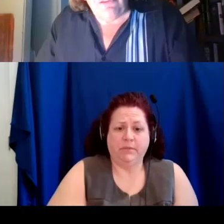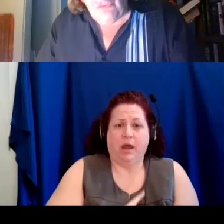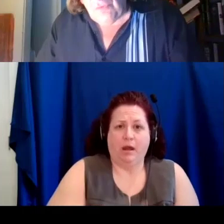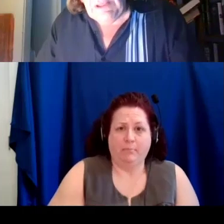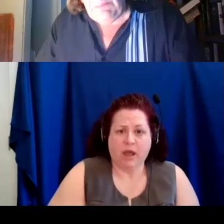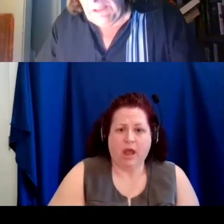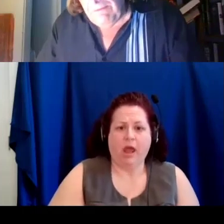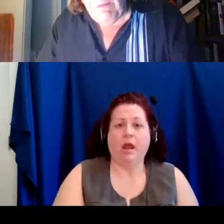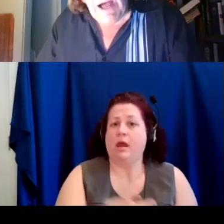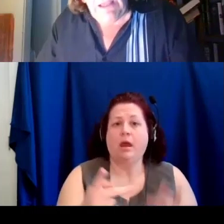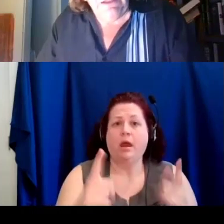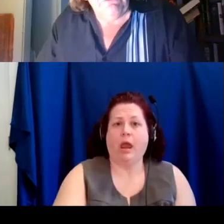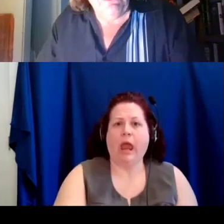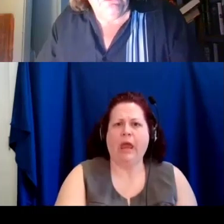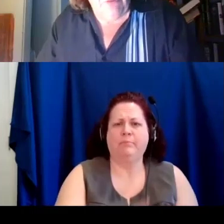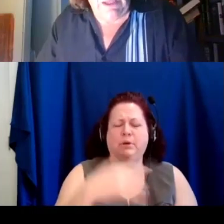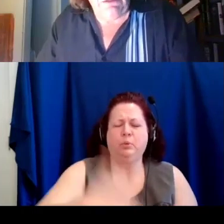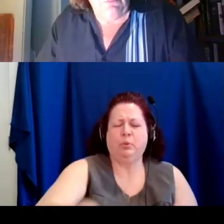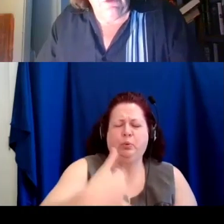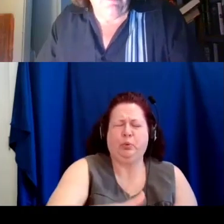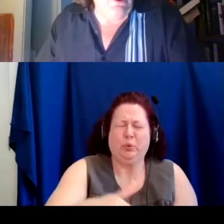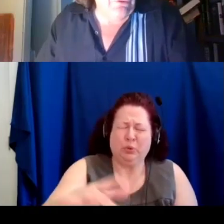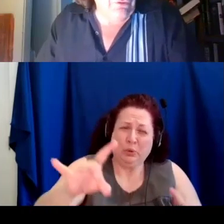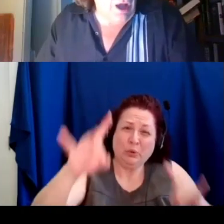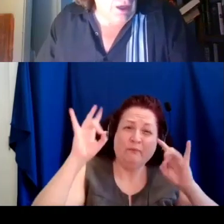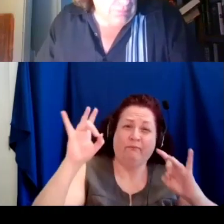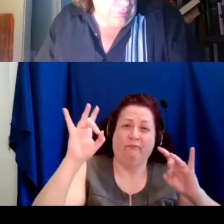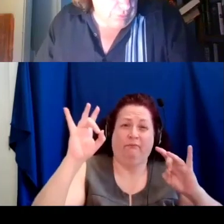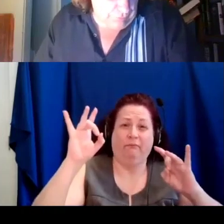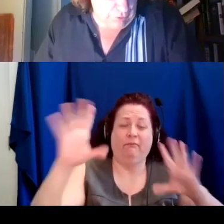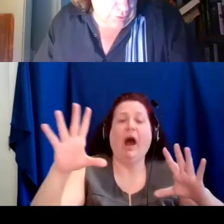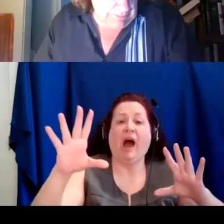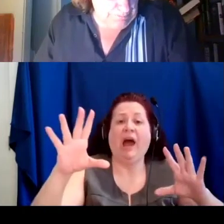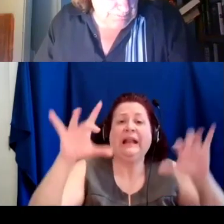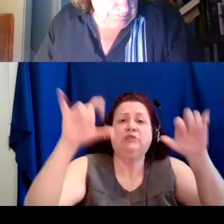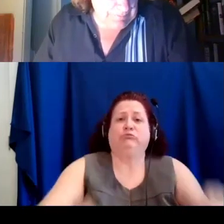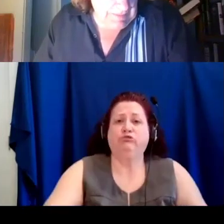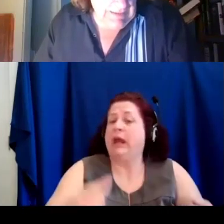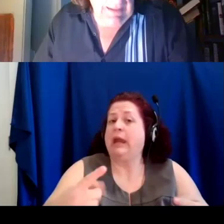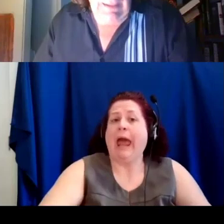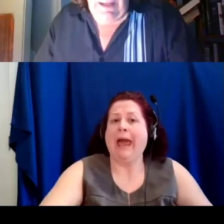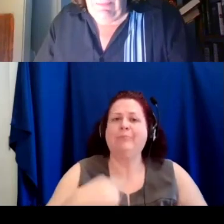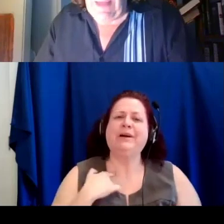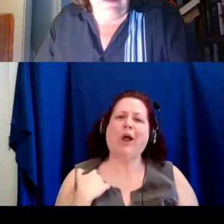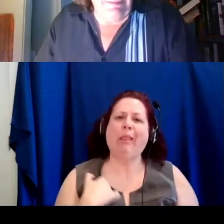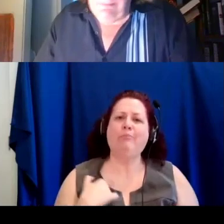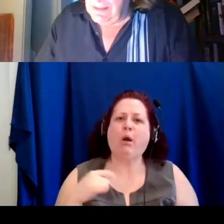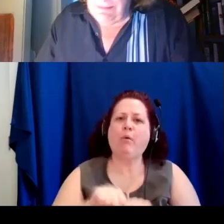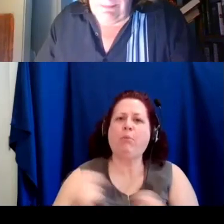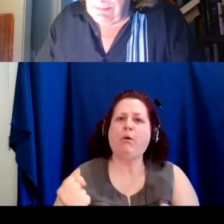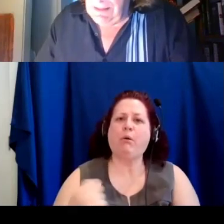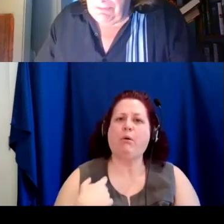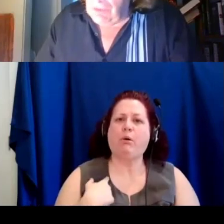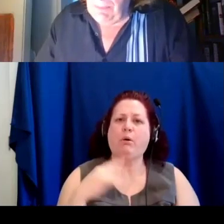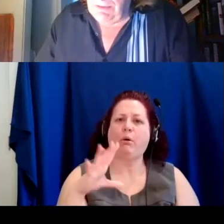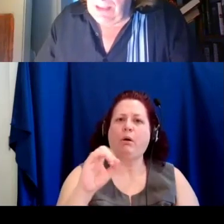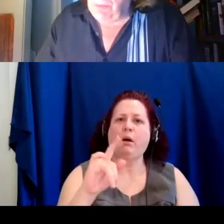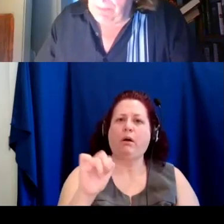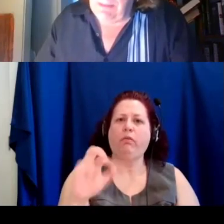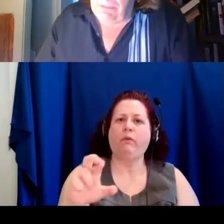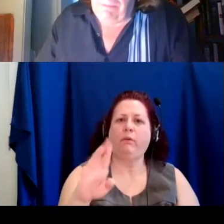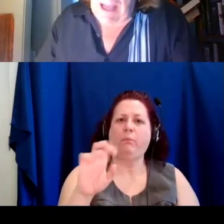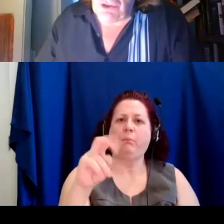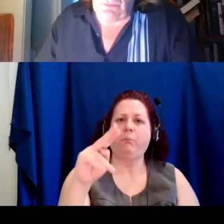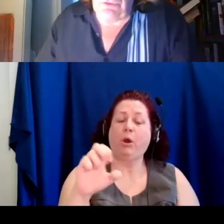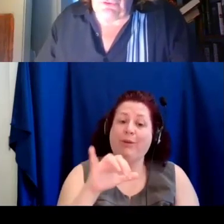an extremely violent restraint where the person's collarbone was broken. Now, that's an extreme example,